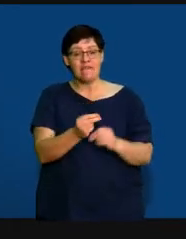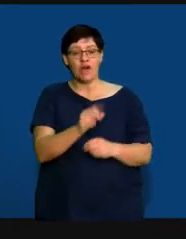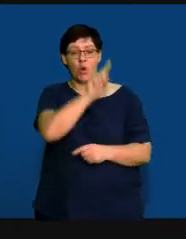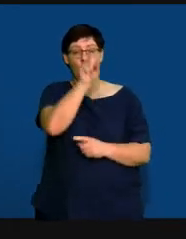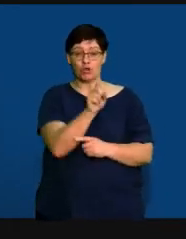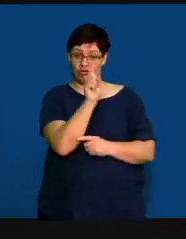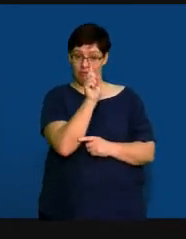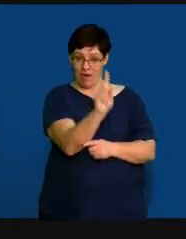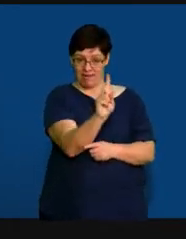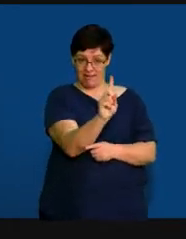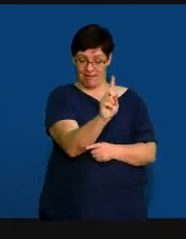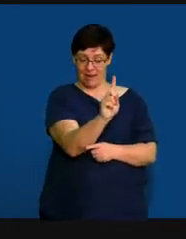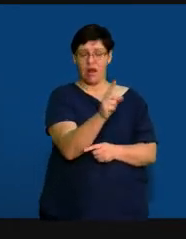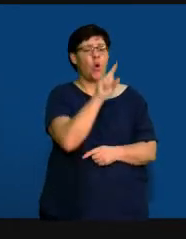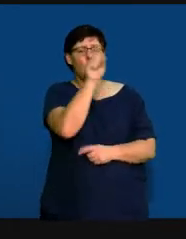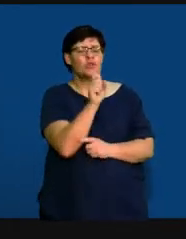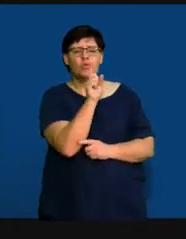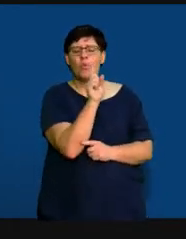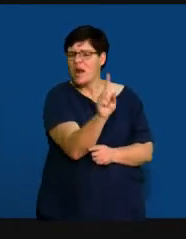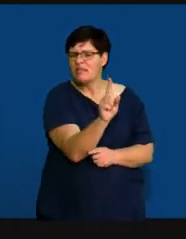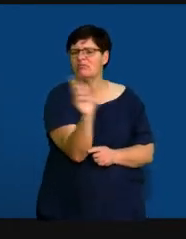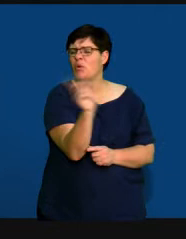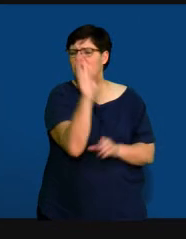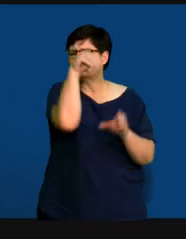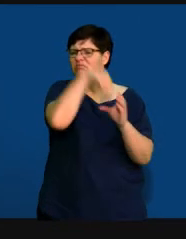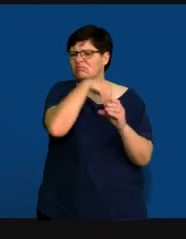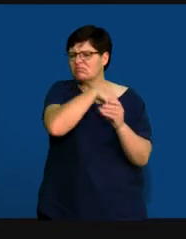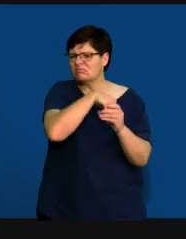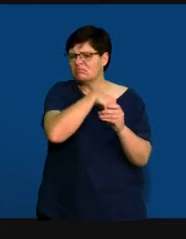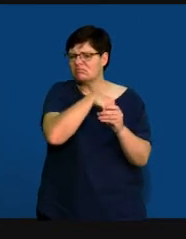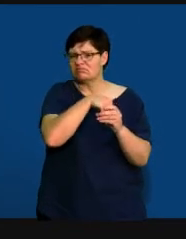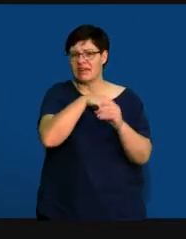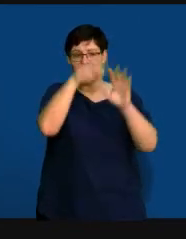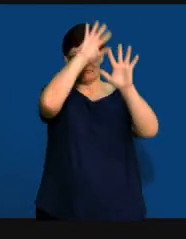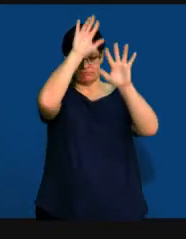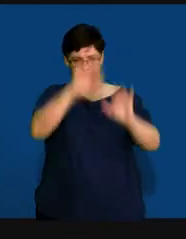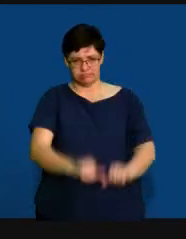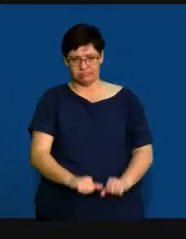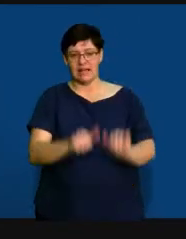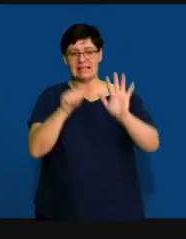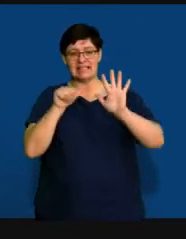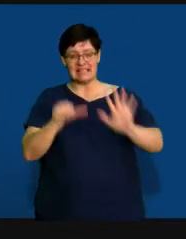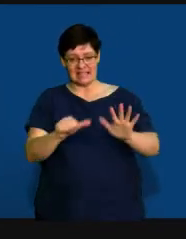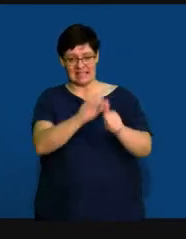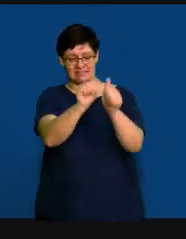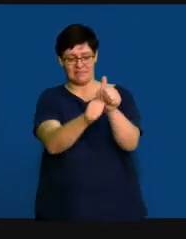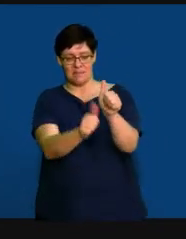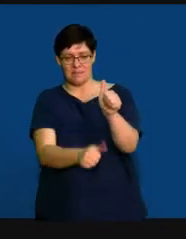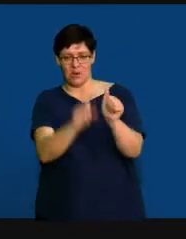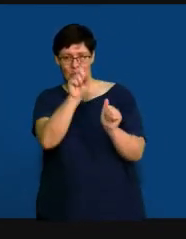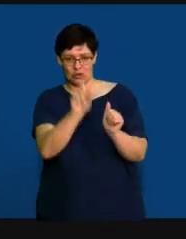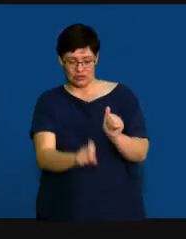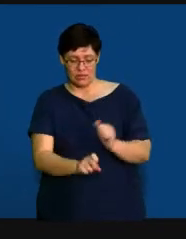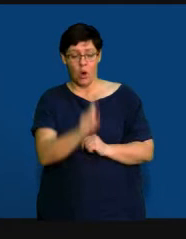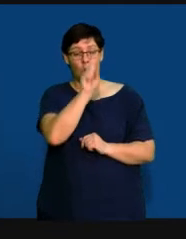question 1. And question 1 is made up of 6 sub-questions. Question